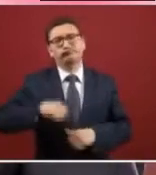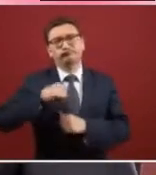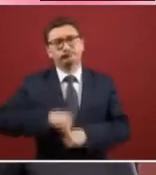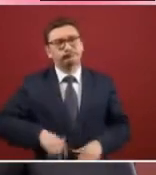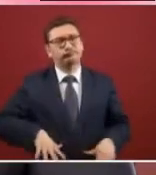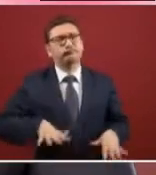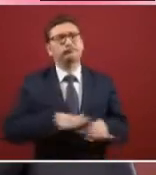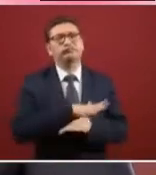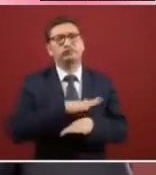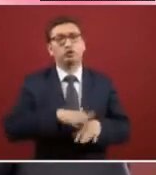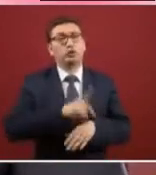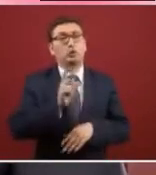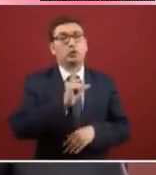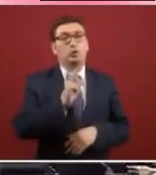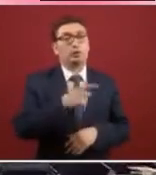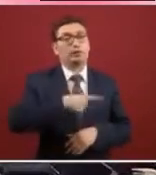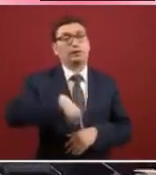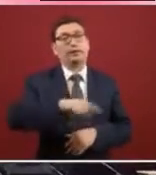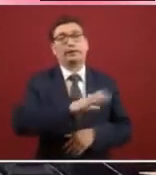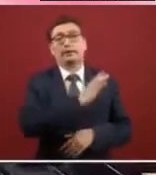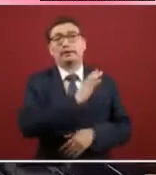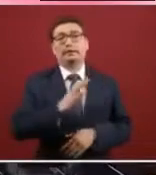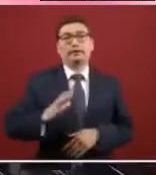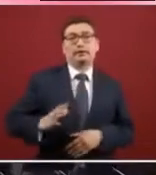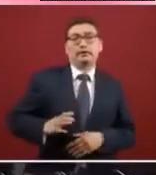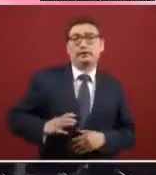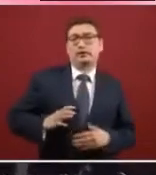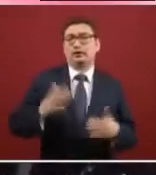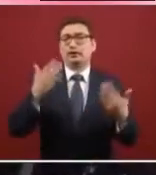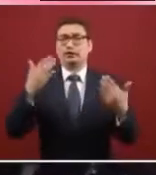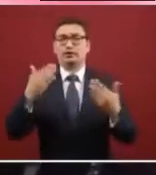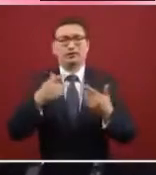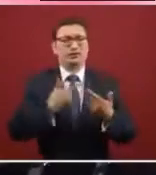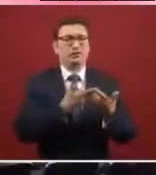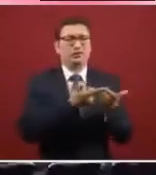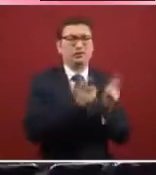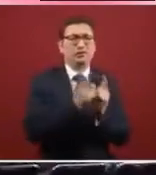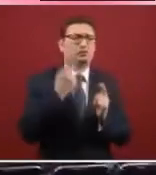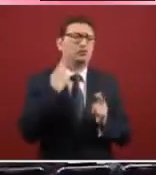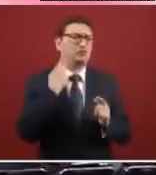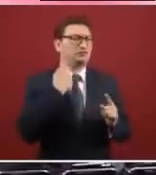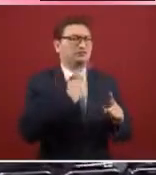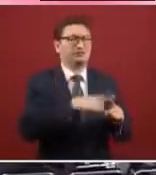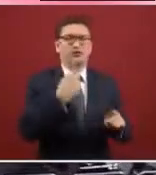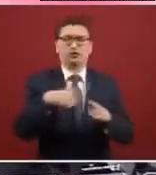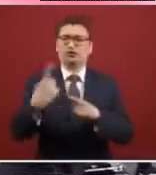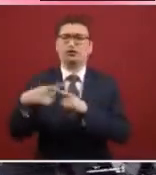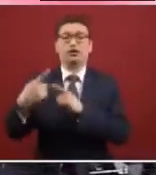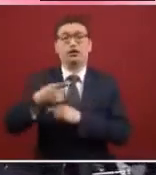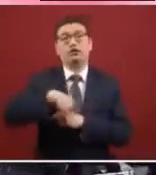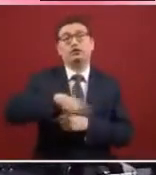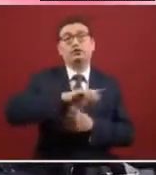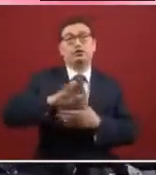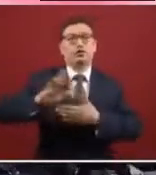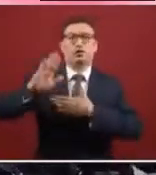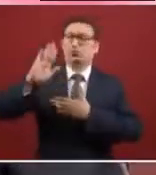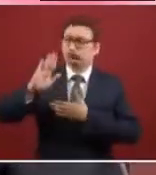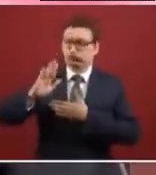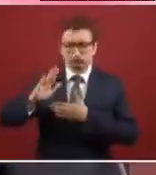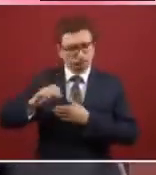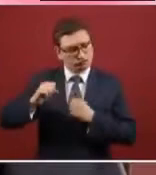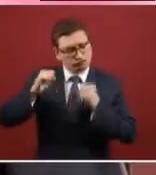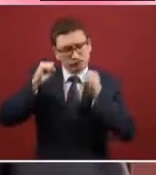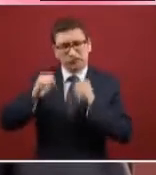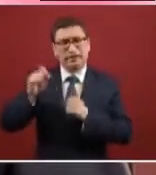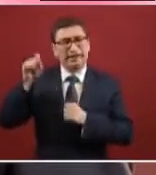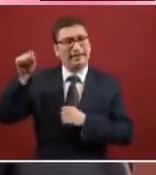Cuando había campaña, when there was a strike with all the parties, que ellos iban a resolver el